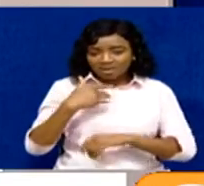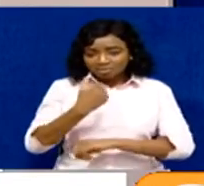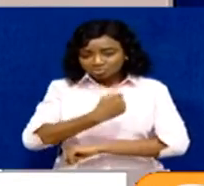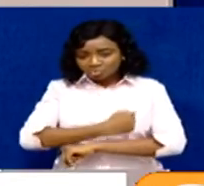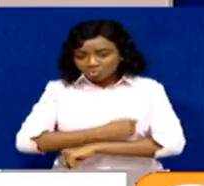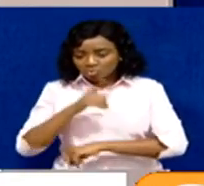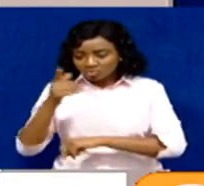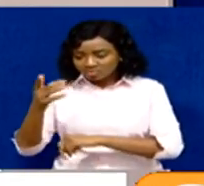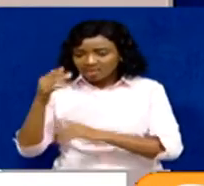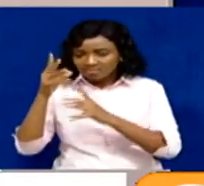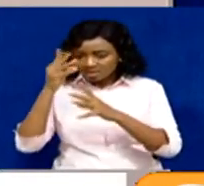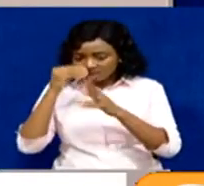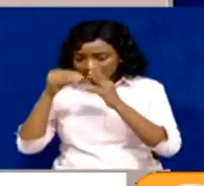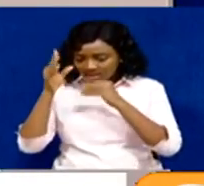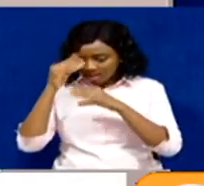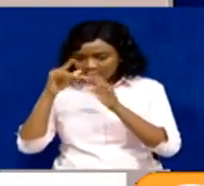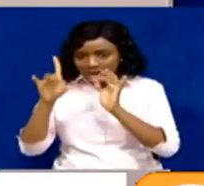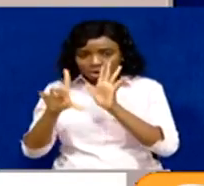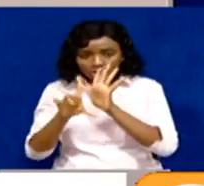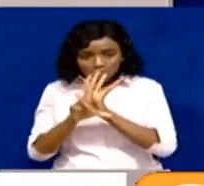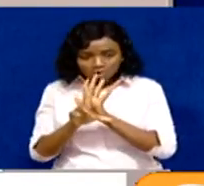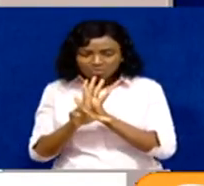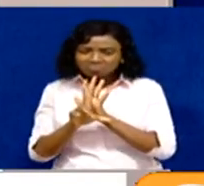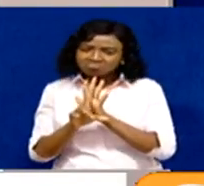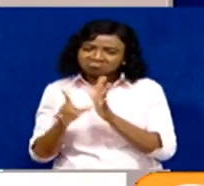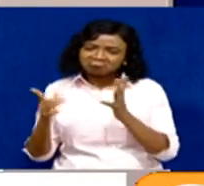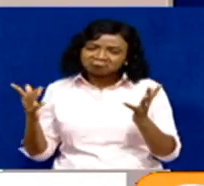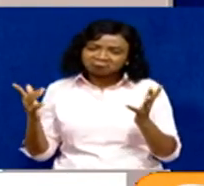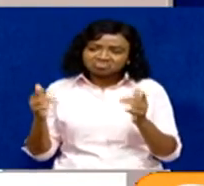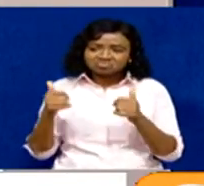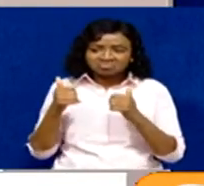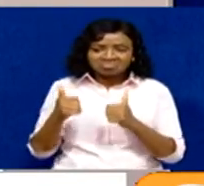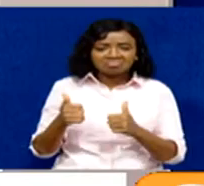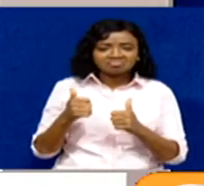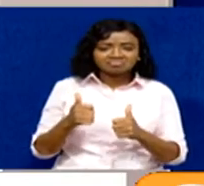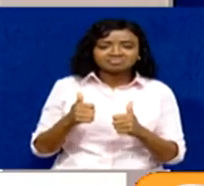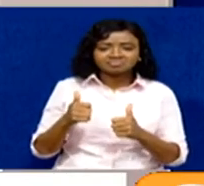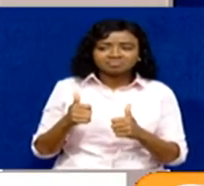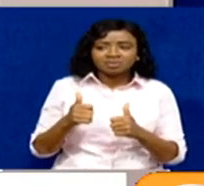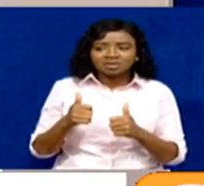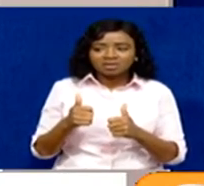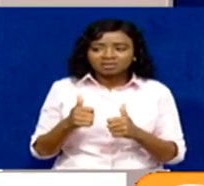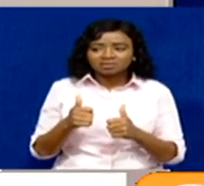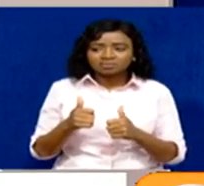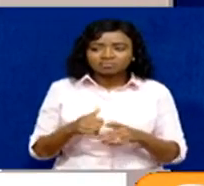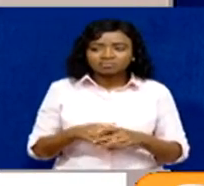law, this will be available